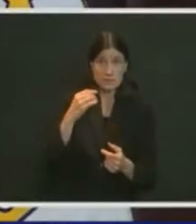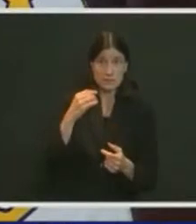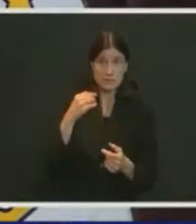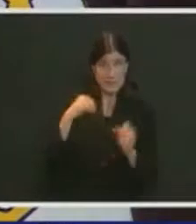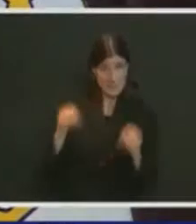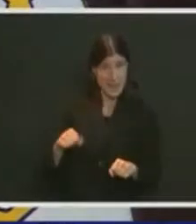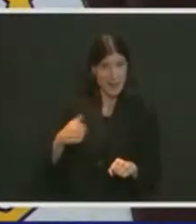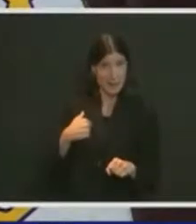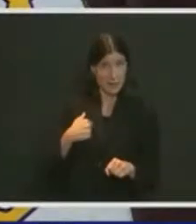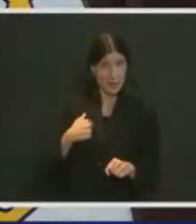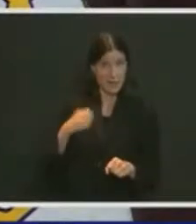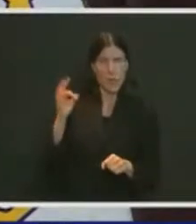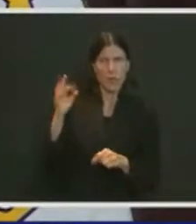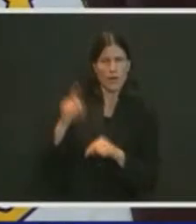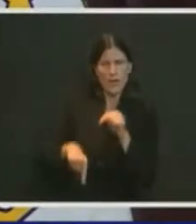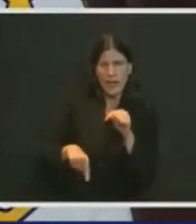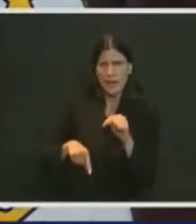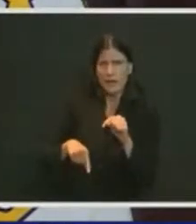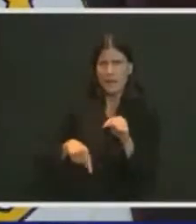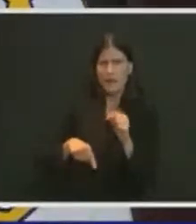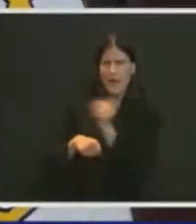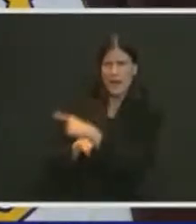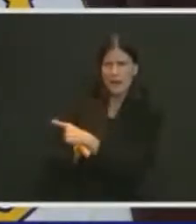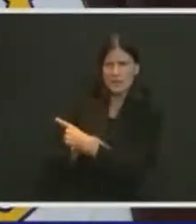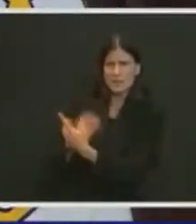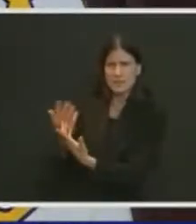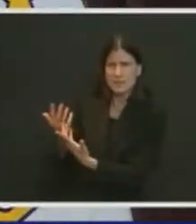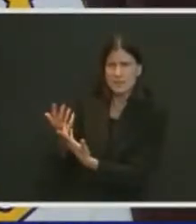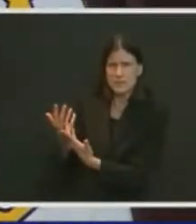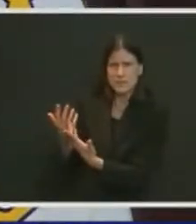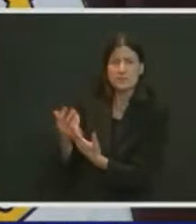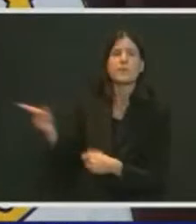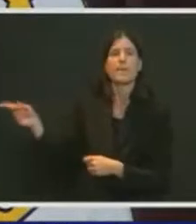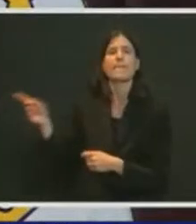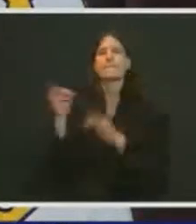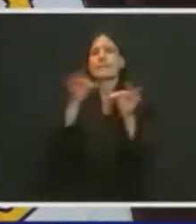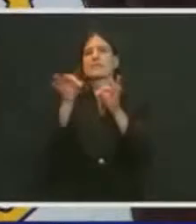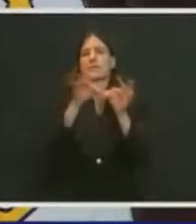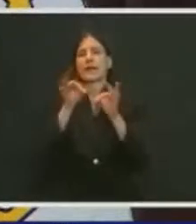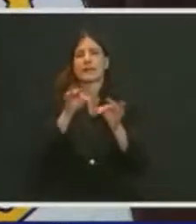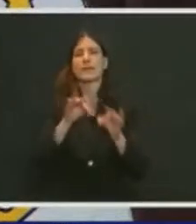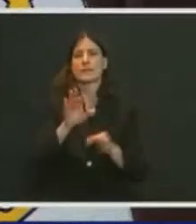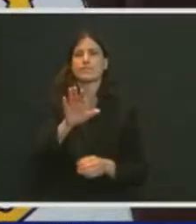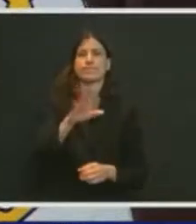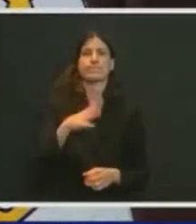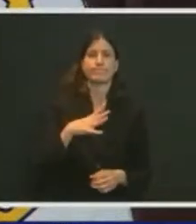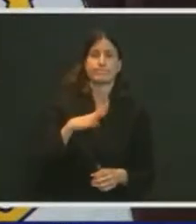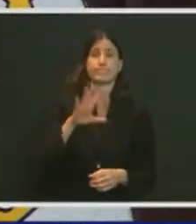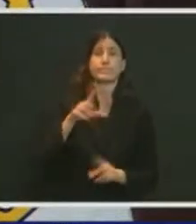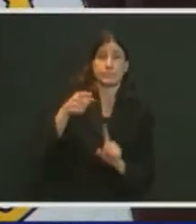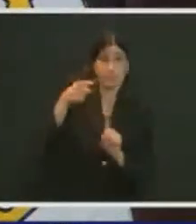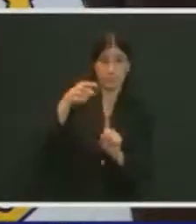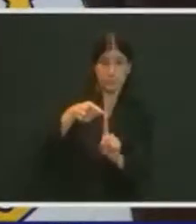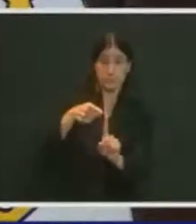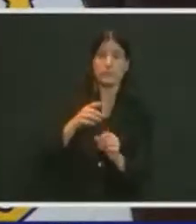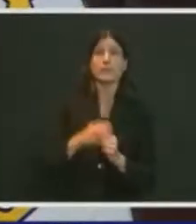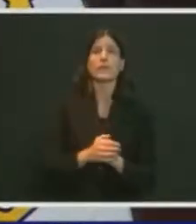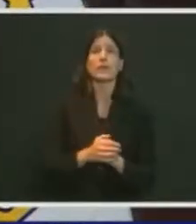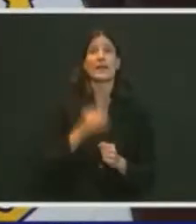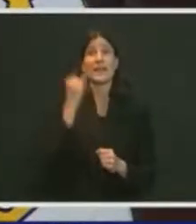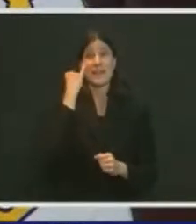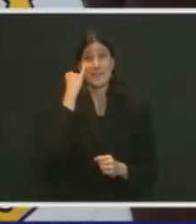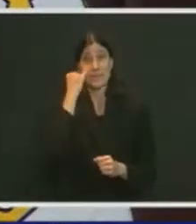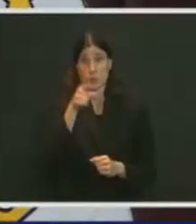population? I appreciate the answer. I'm just wondering if you can articulate. The specific steps that we are looking at is being able to make sure as